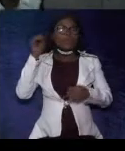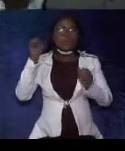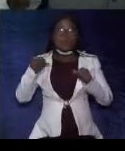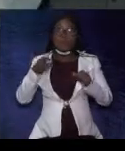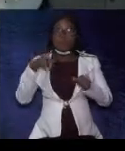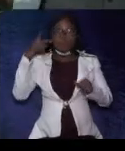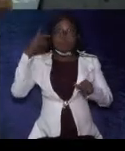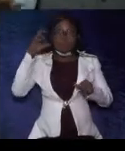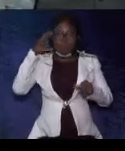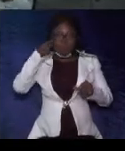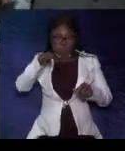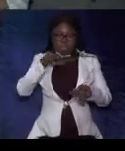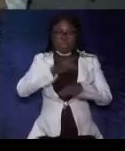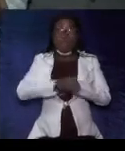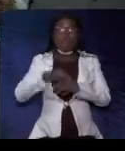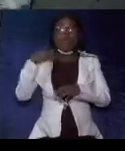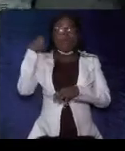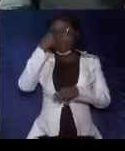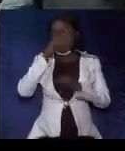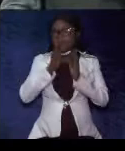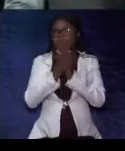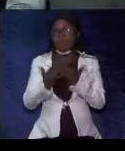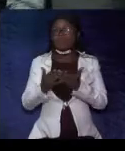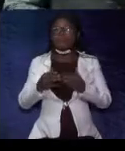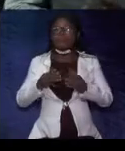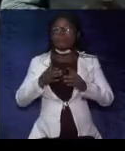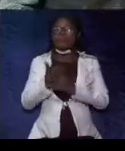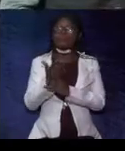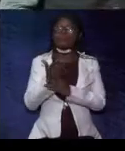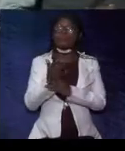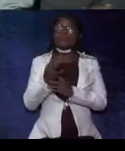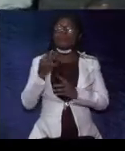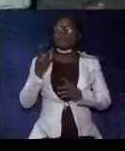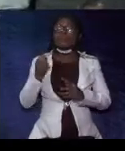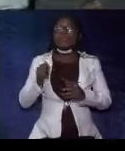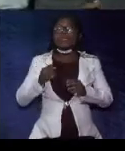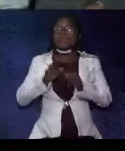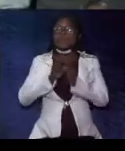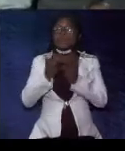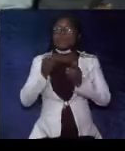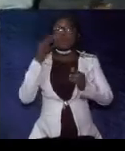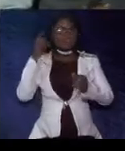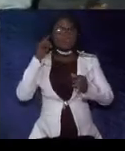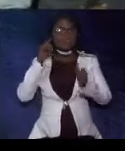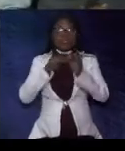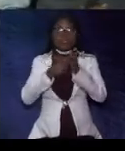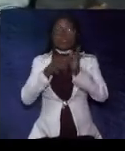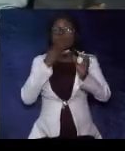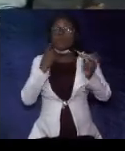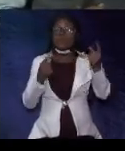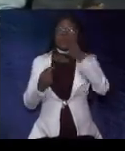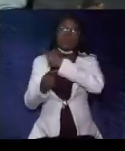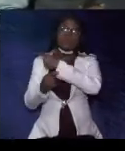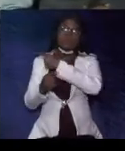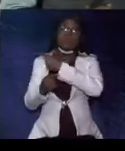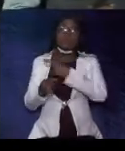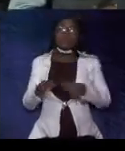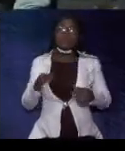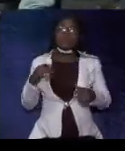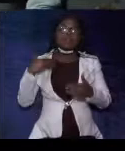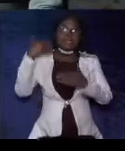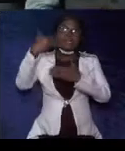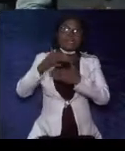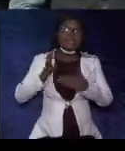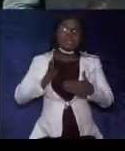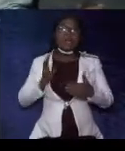could be watched live on Facebook. Yes, Facebook Live. Through the page showing on the screen. Yes.